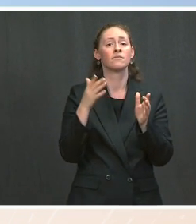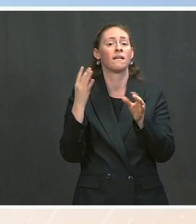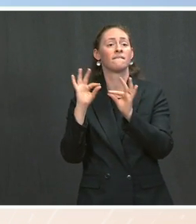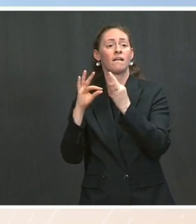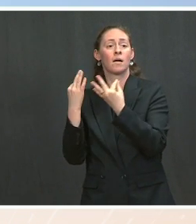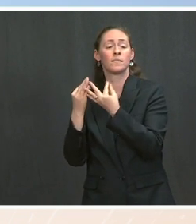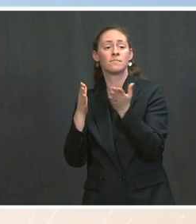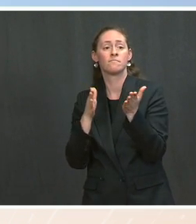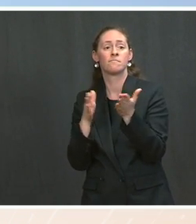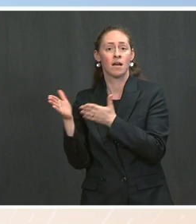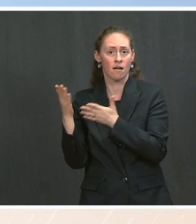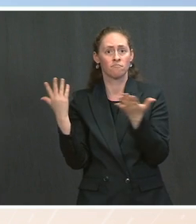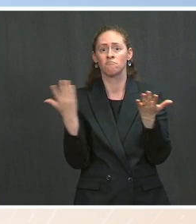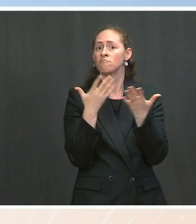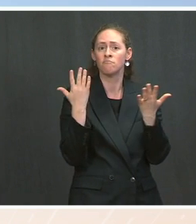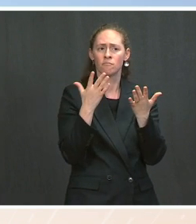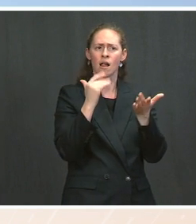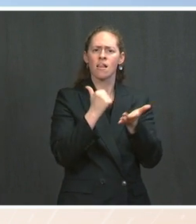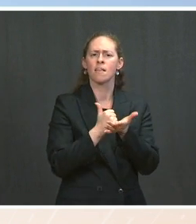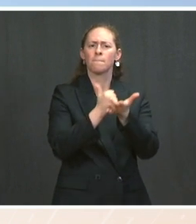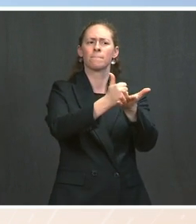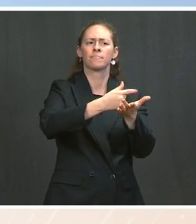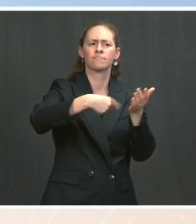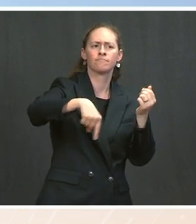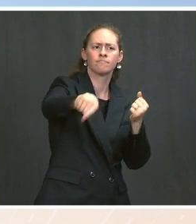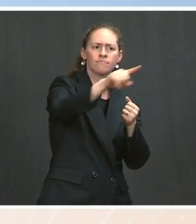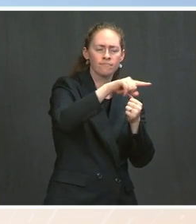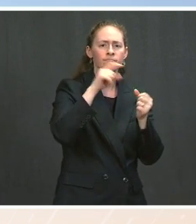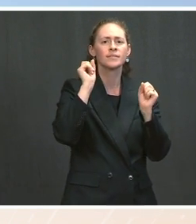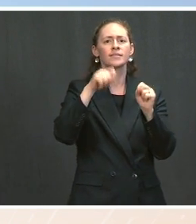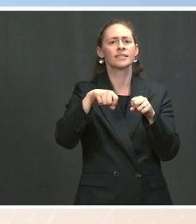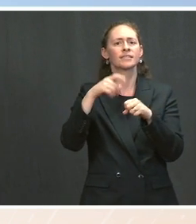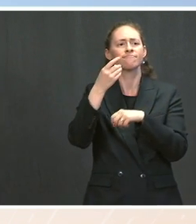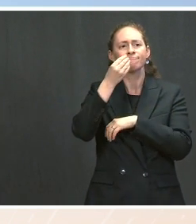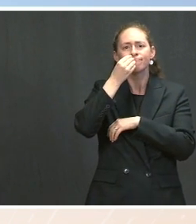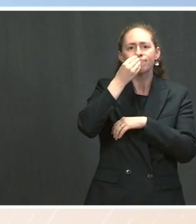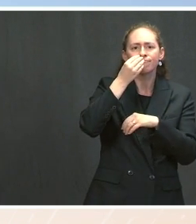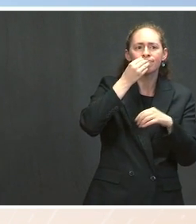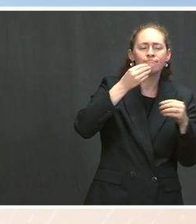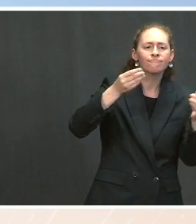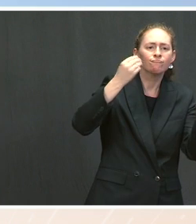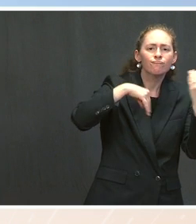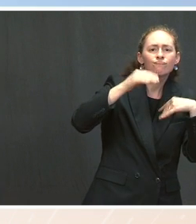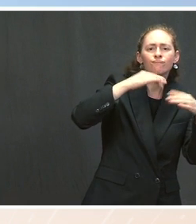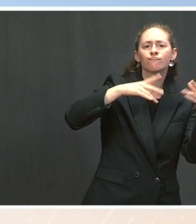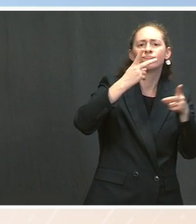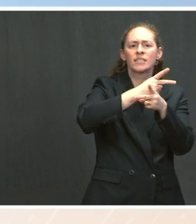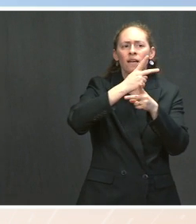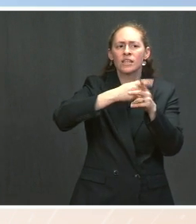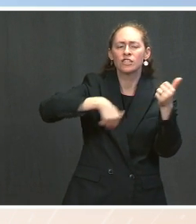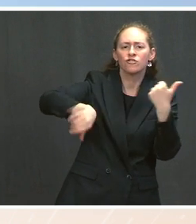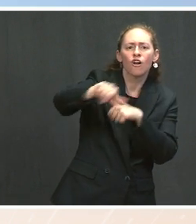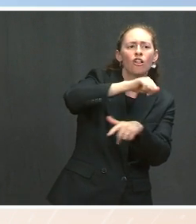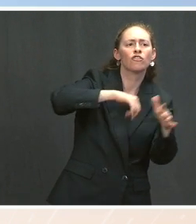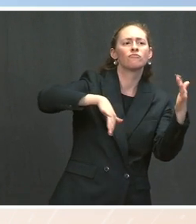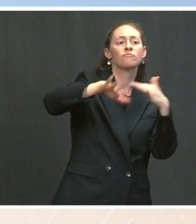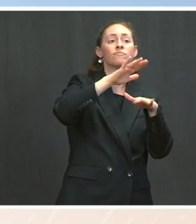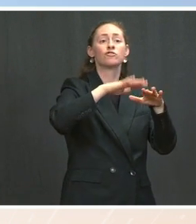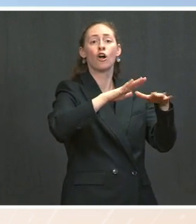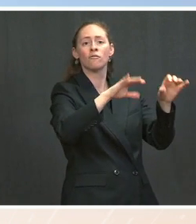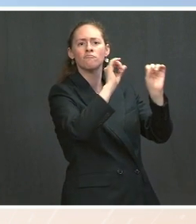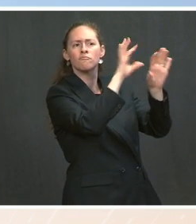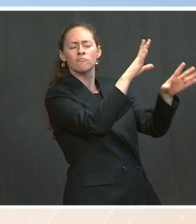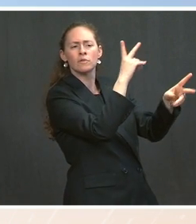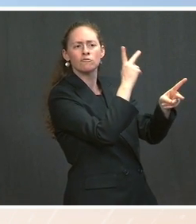help people trying to put food on the table. His proposals have helped cut childhood poverty in half by this year. It's helped put